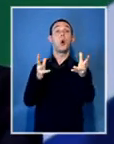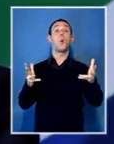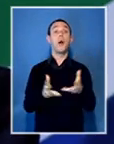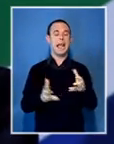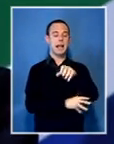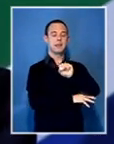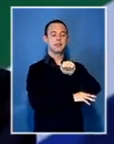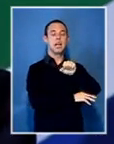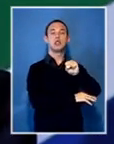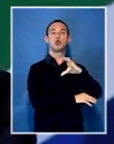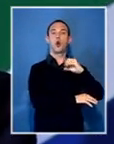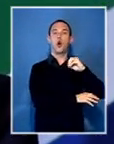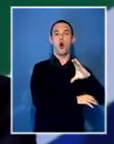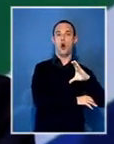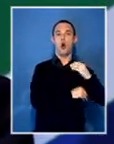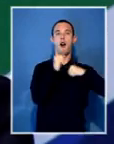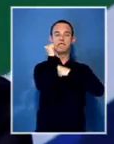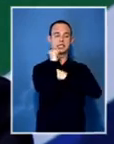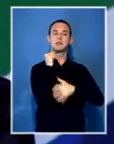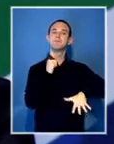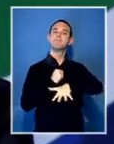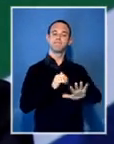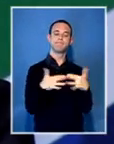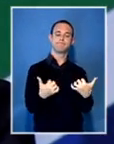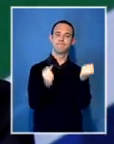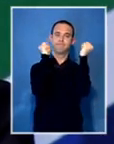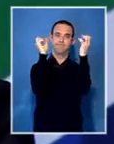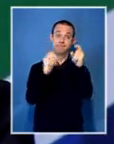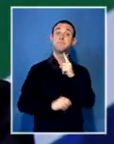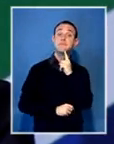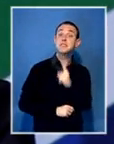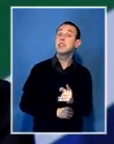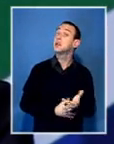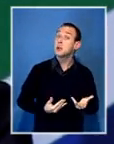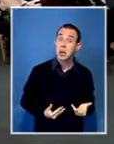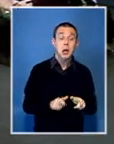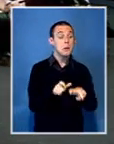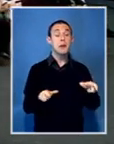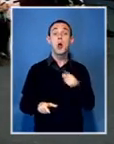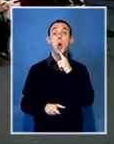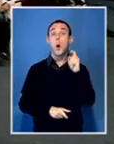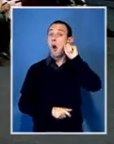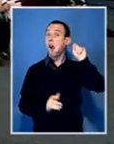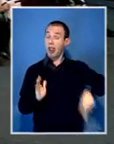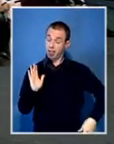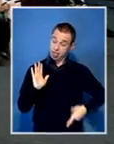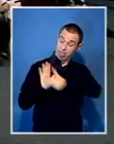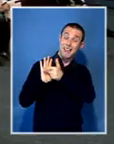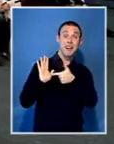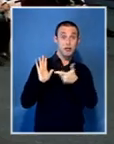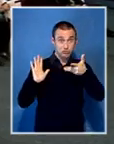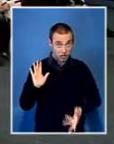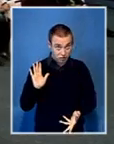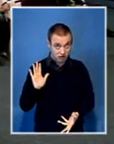Olympic House. He promised the rewards for those who comply, but those who don't will face punitive measures, including the withdrawal of